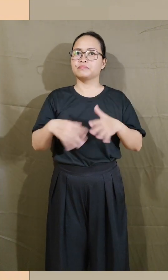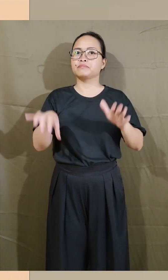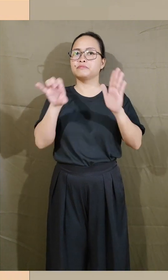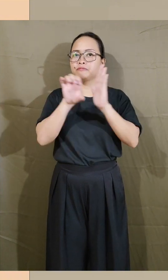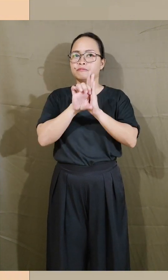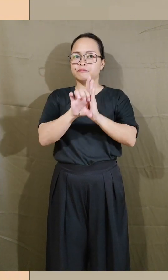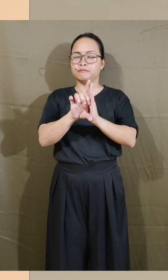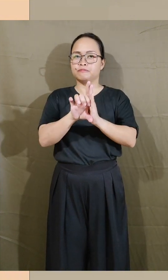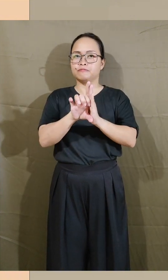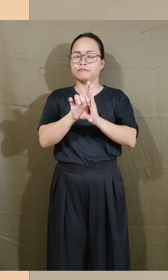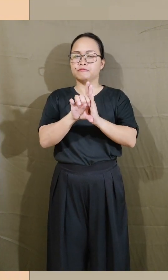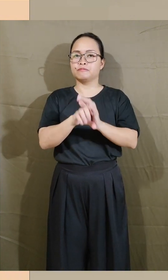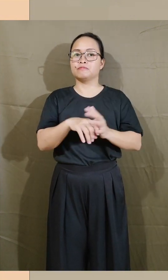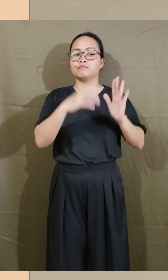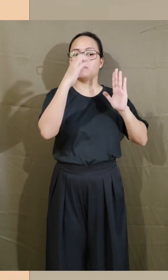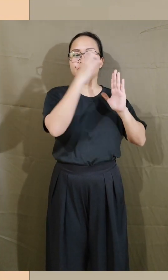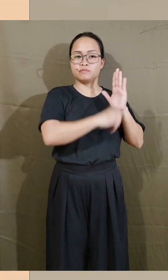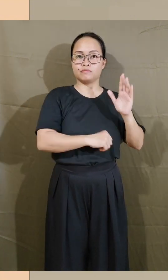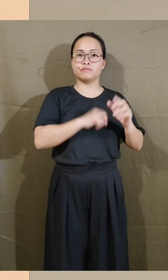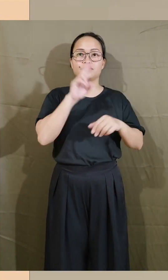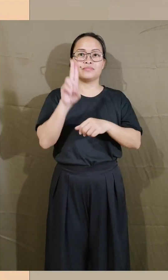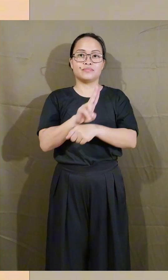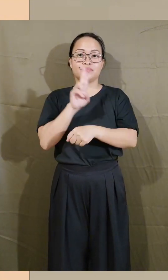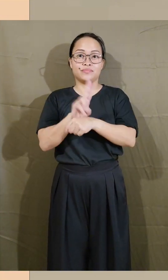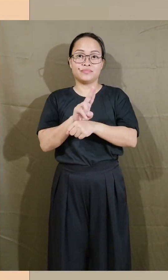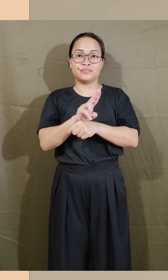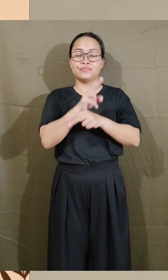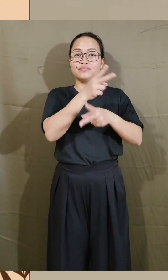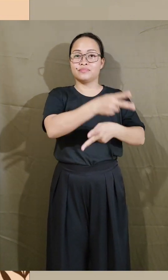can subtract with borrowing.